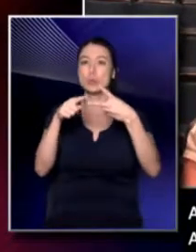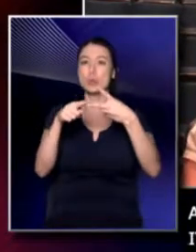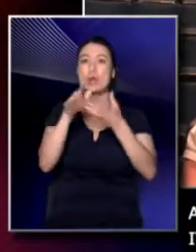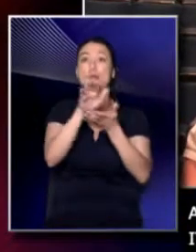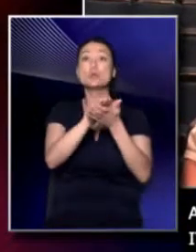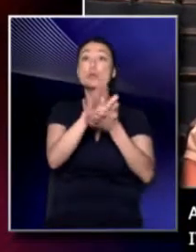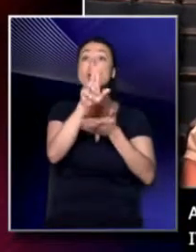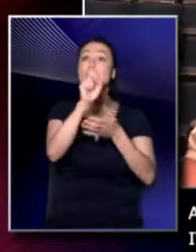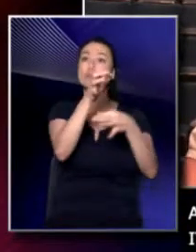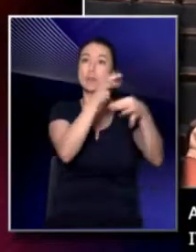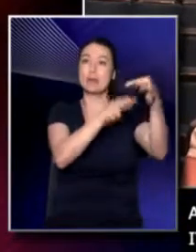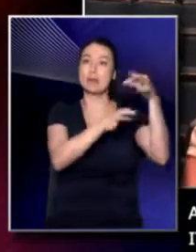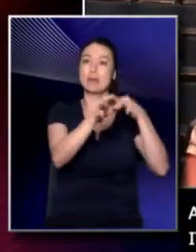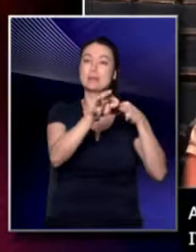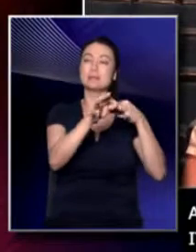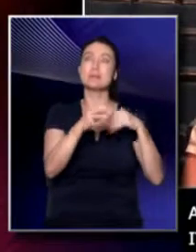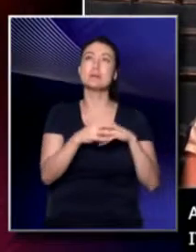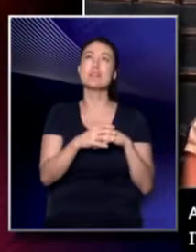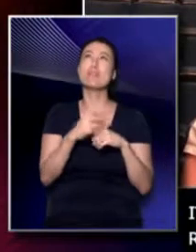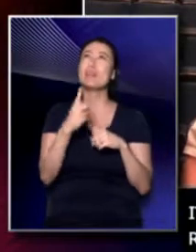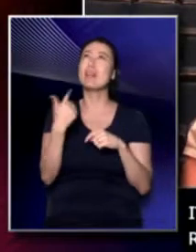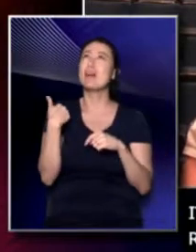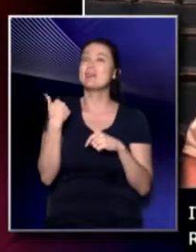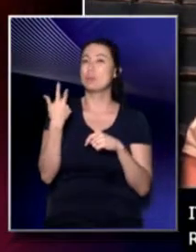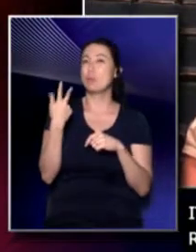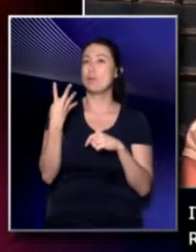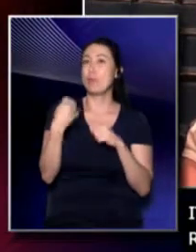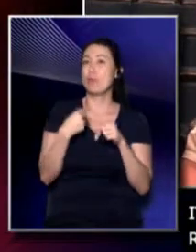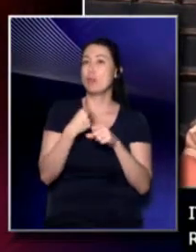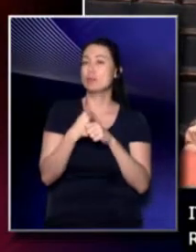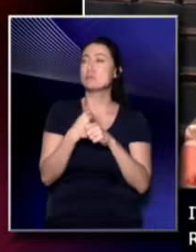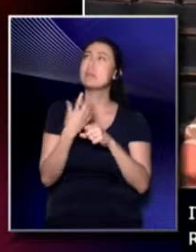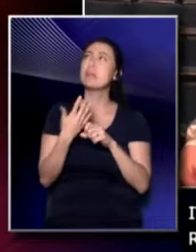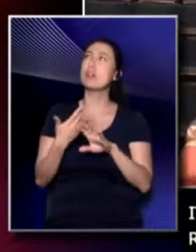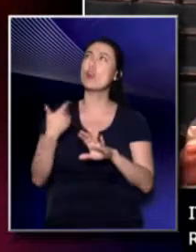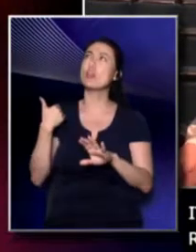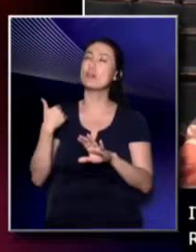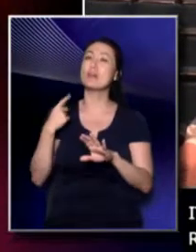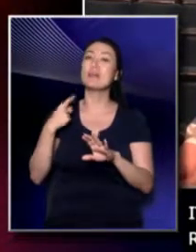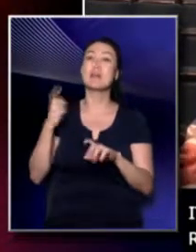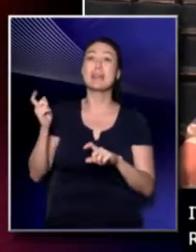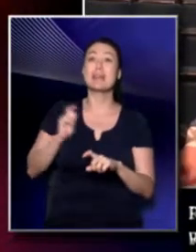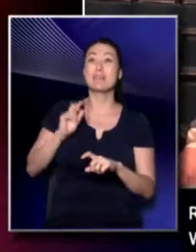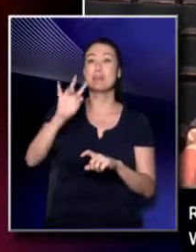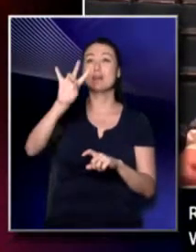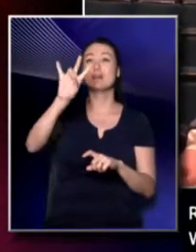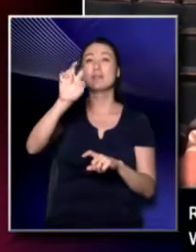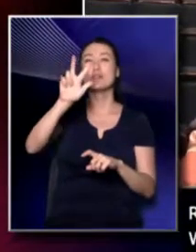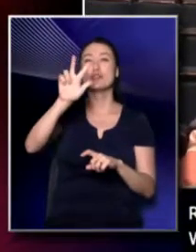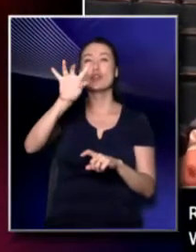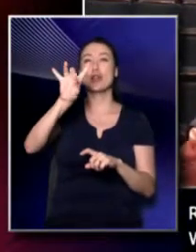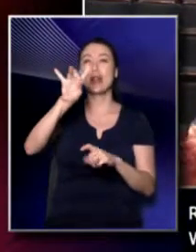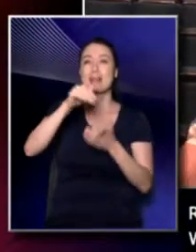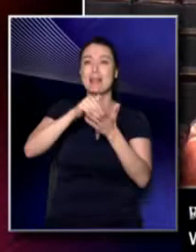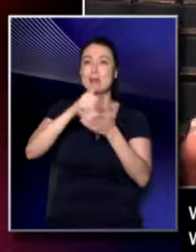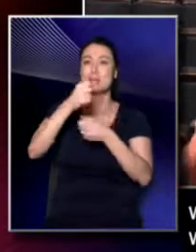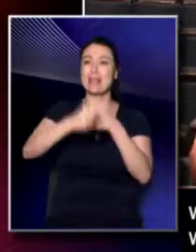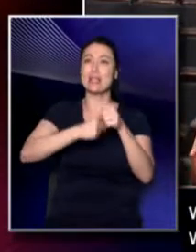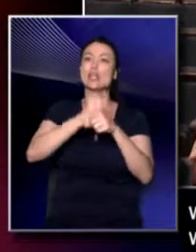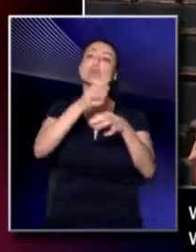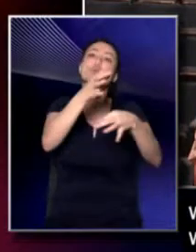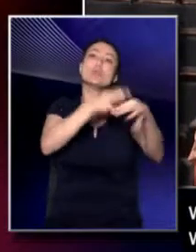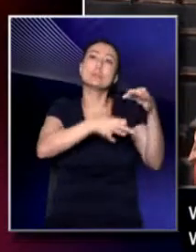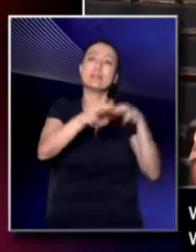bus replacement. So for the last, I would say 3 or 4 years, maybe longer, they've been giving us $738,000 a year to